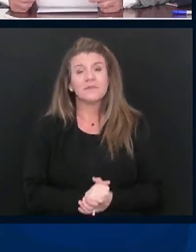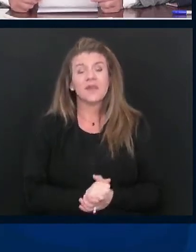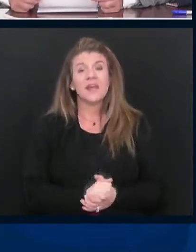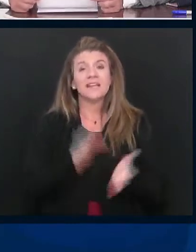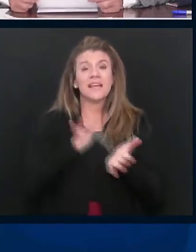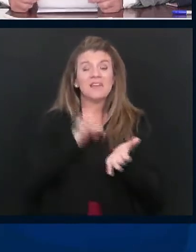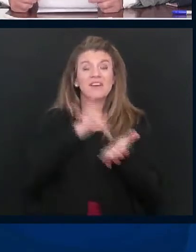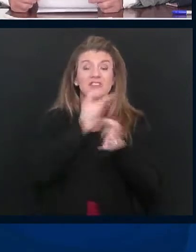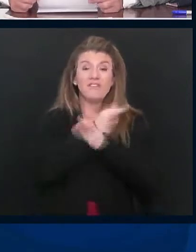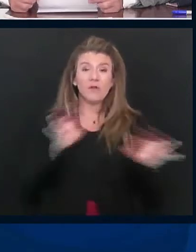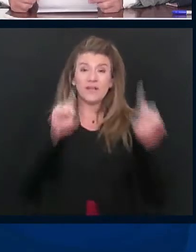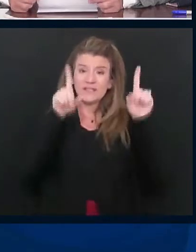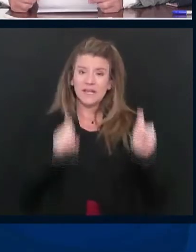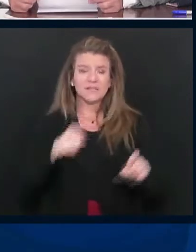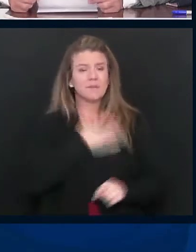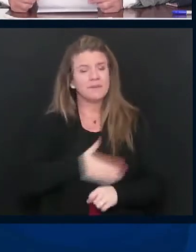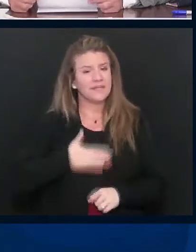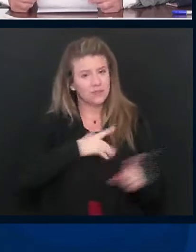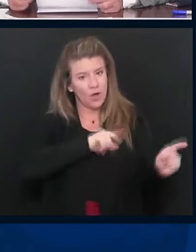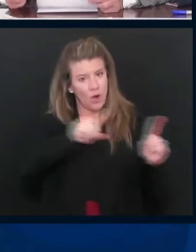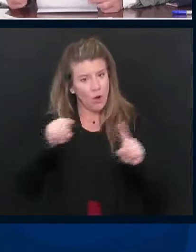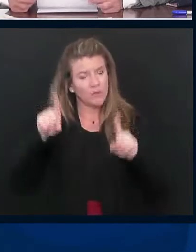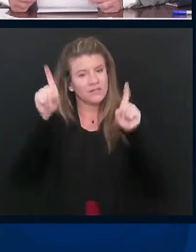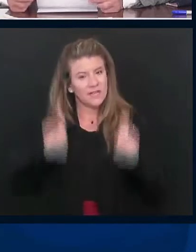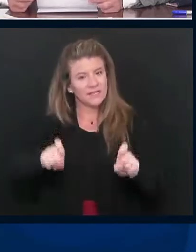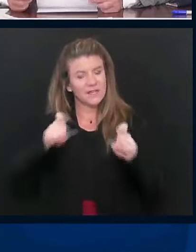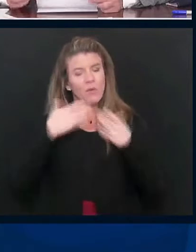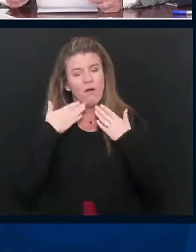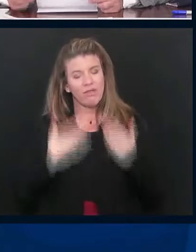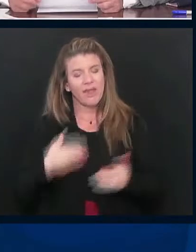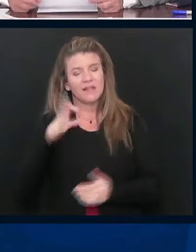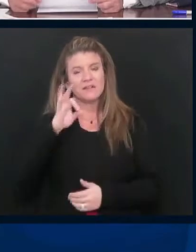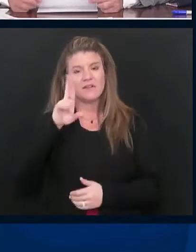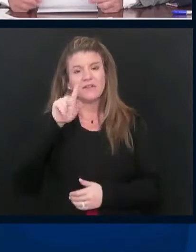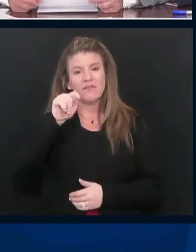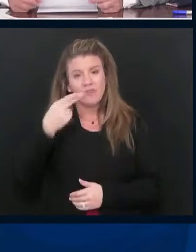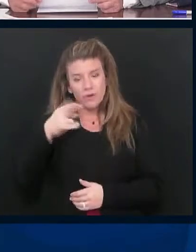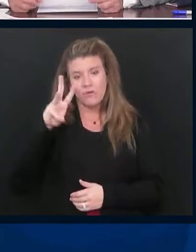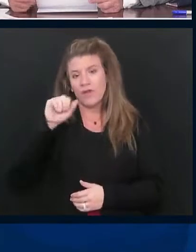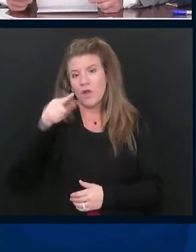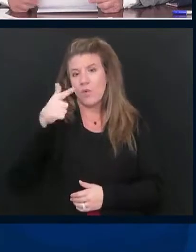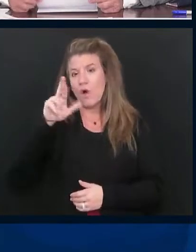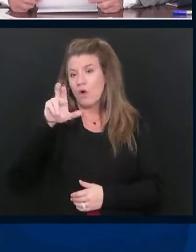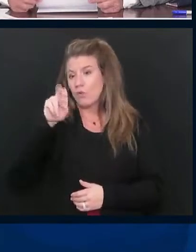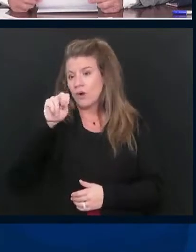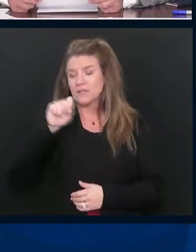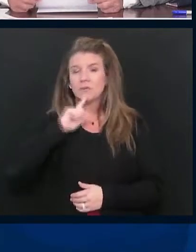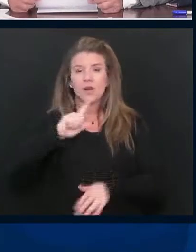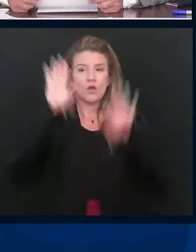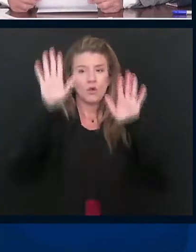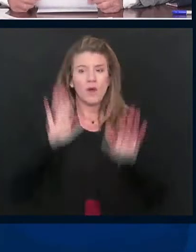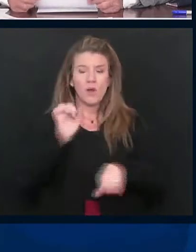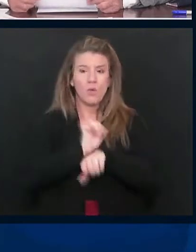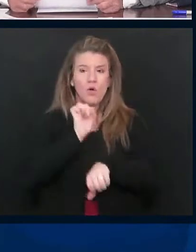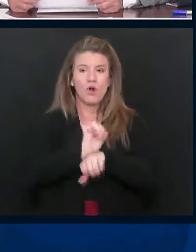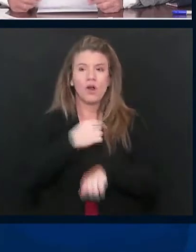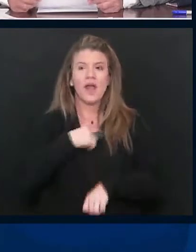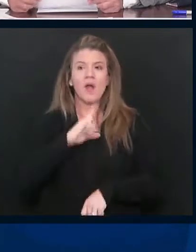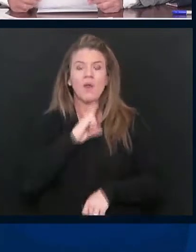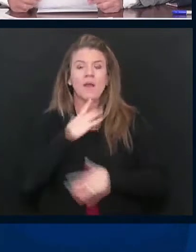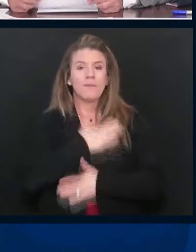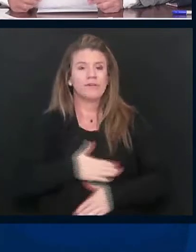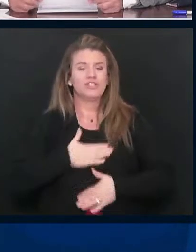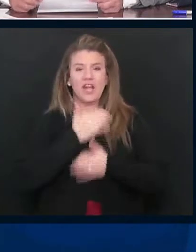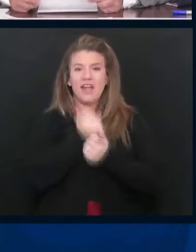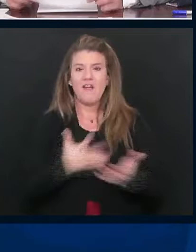free testing, please do so. Again, thanks to Fruth and Walgreens, great work. I really appreciate all you